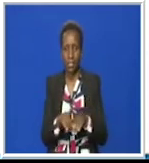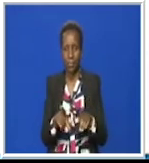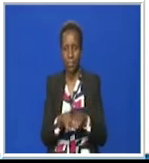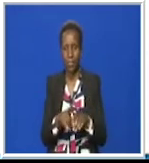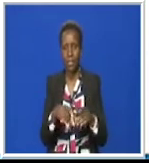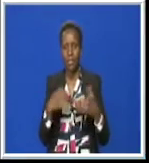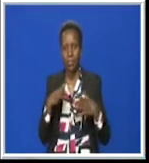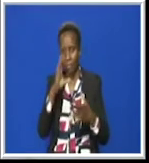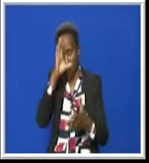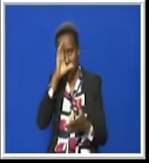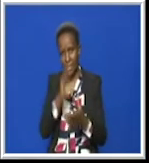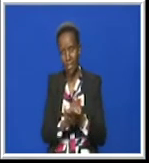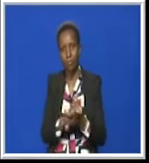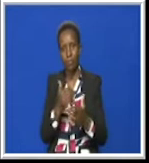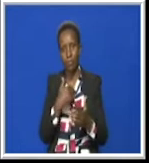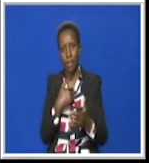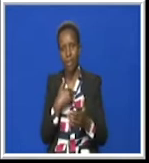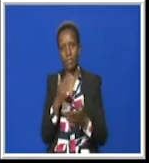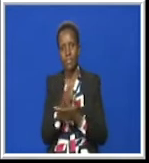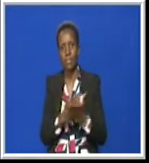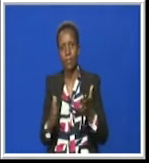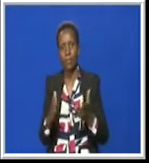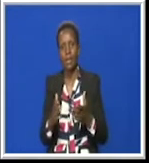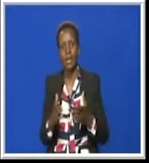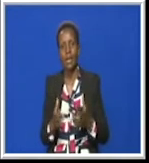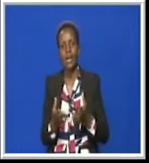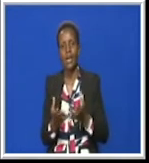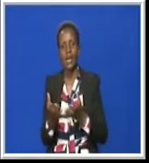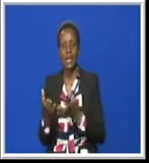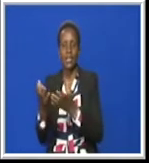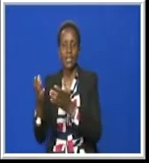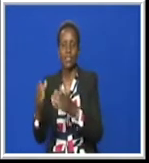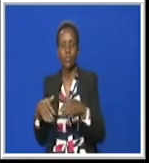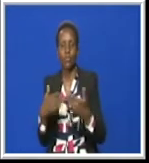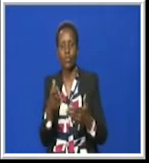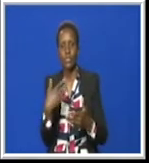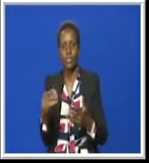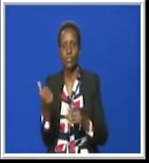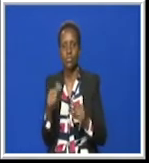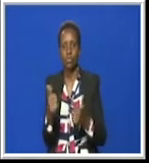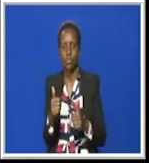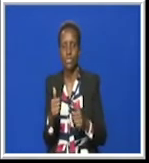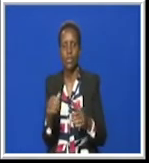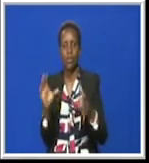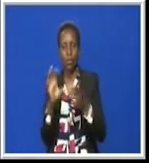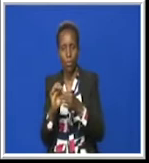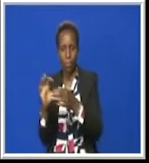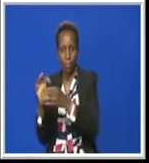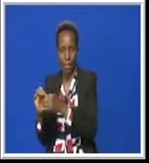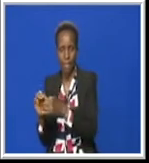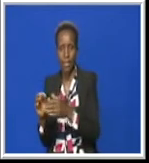believed that we have some carriers. Carriers are substances that combine